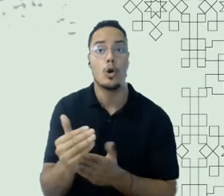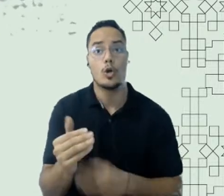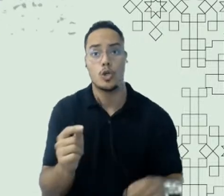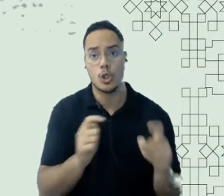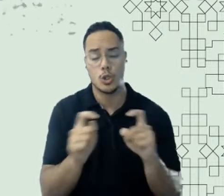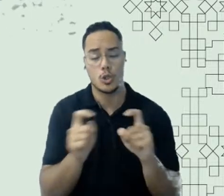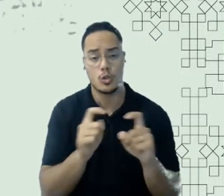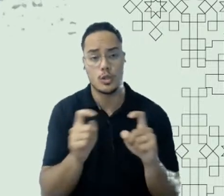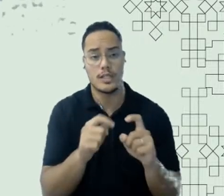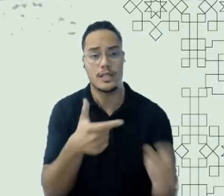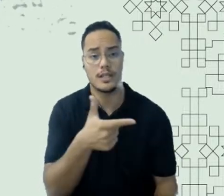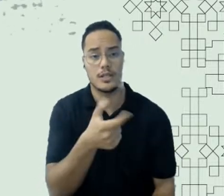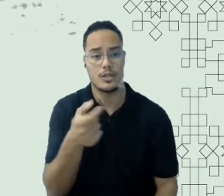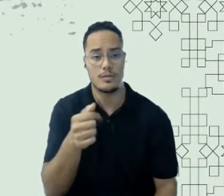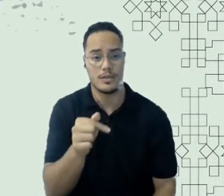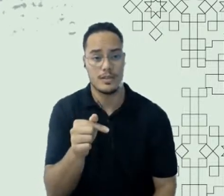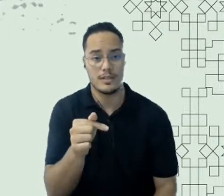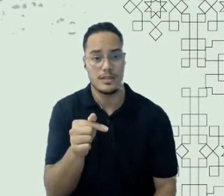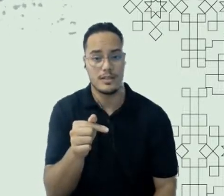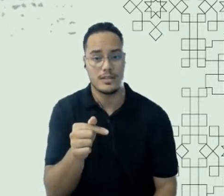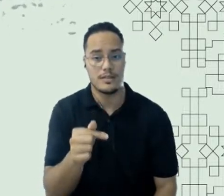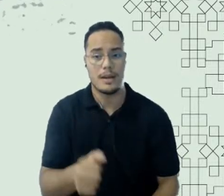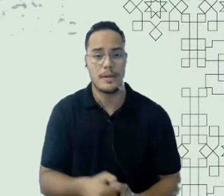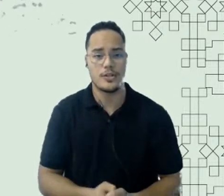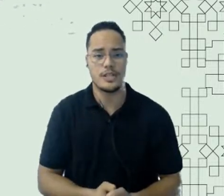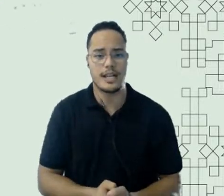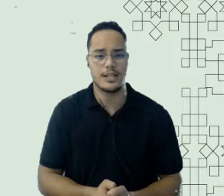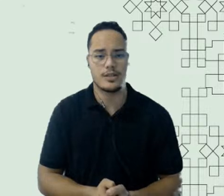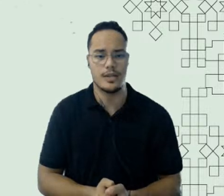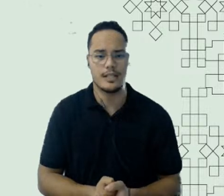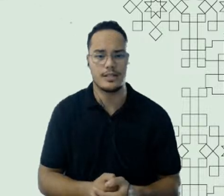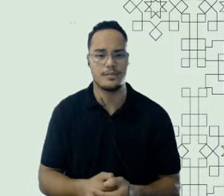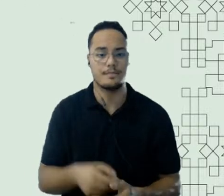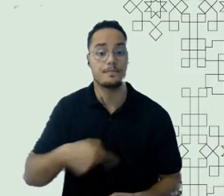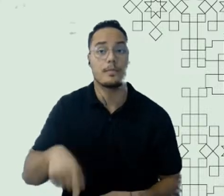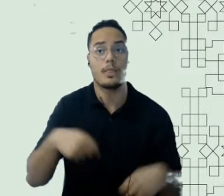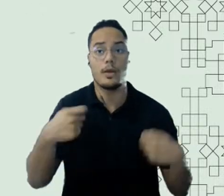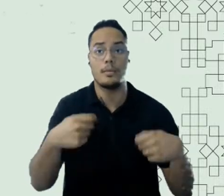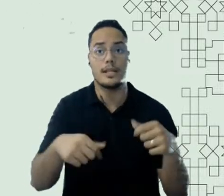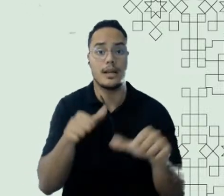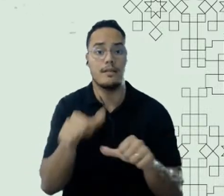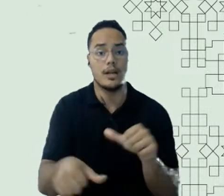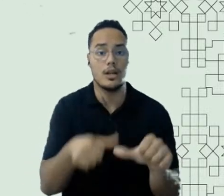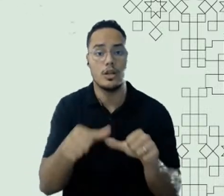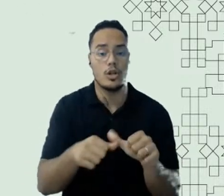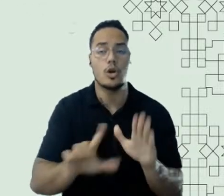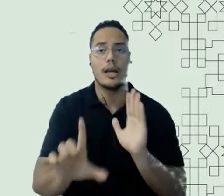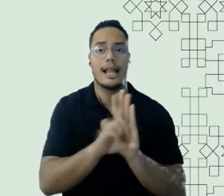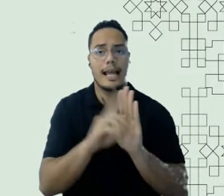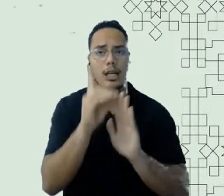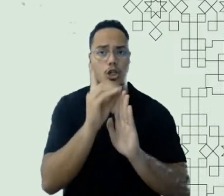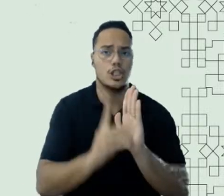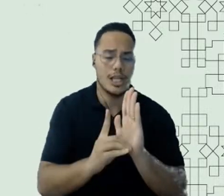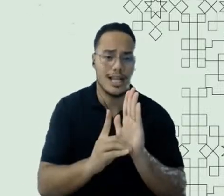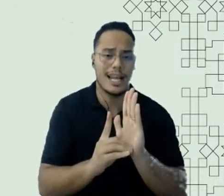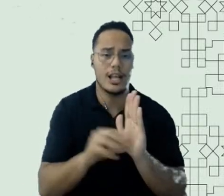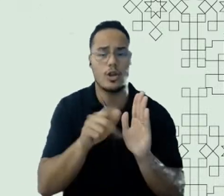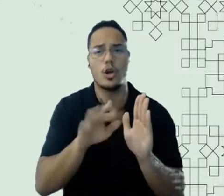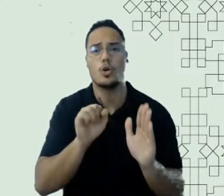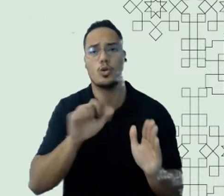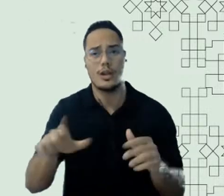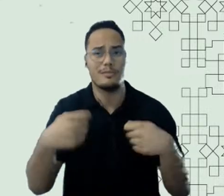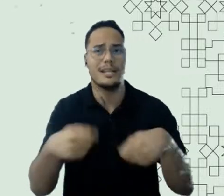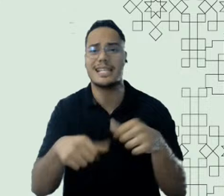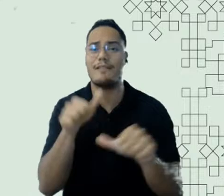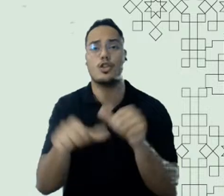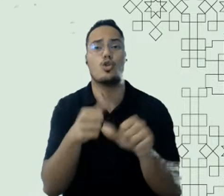make changes in our copyright law around 2010, but it didn't happen. At the same